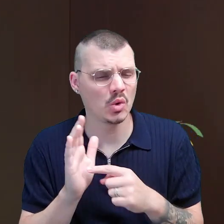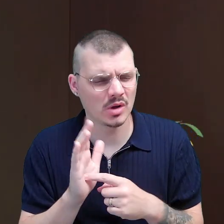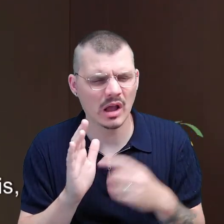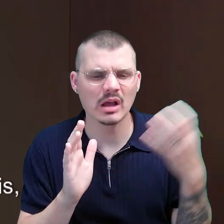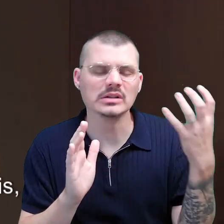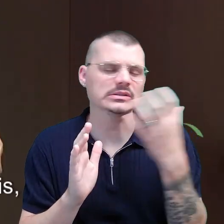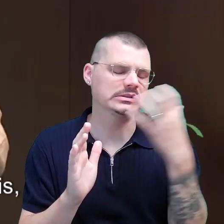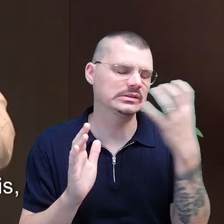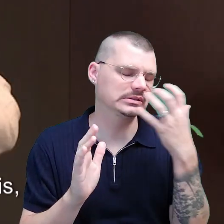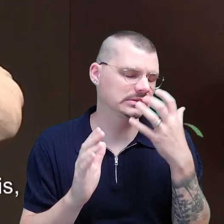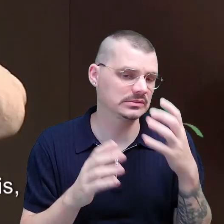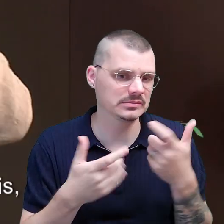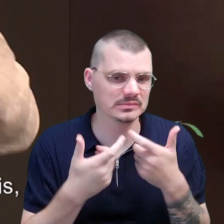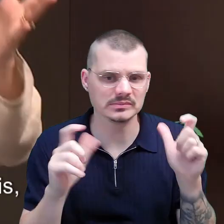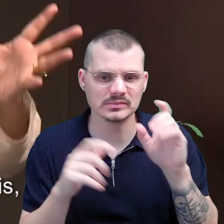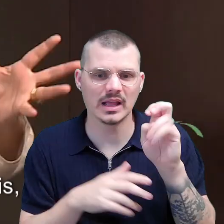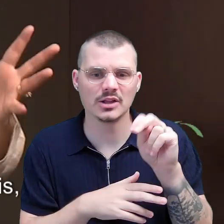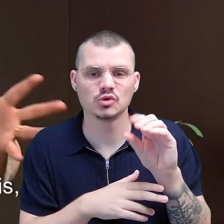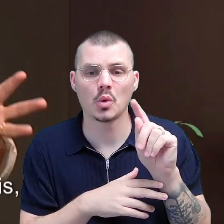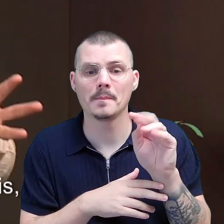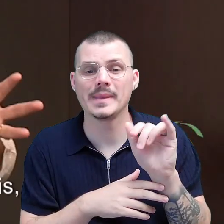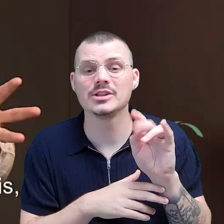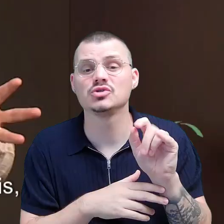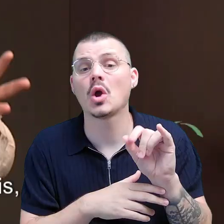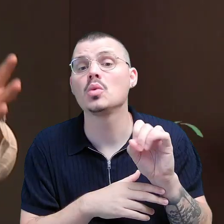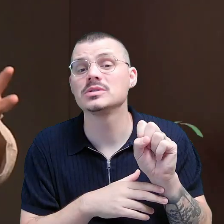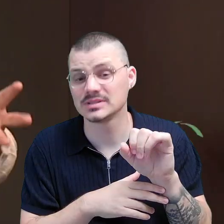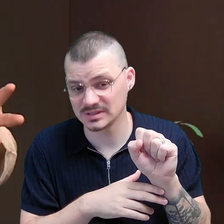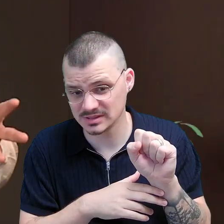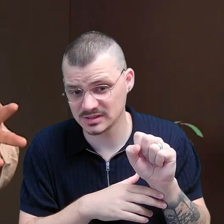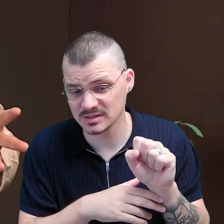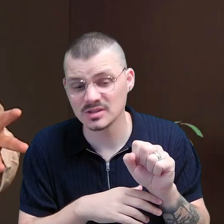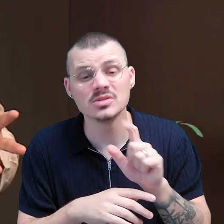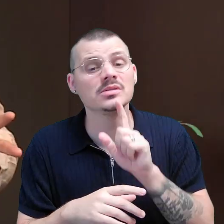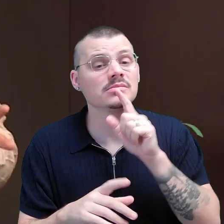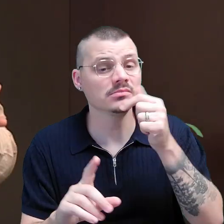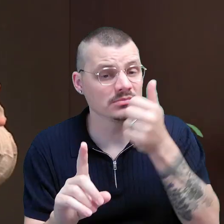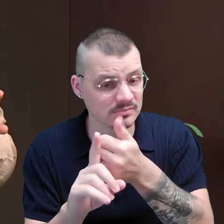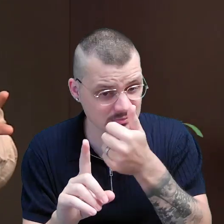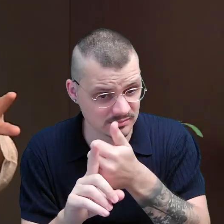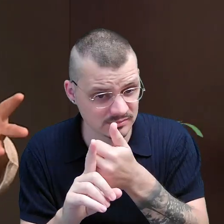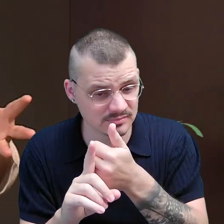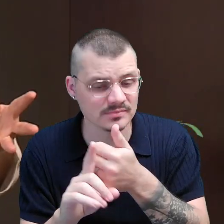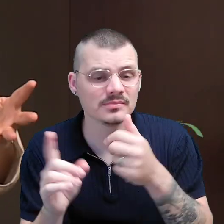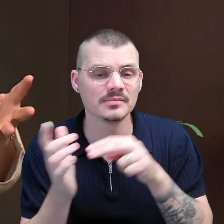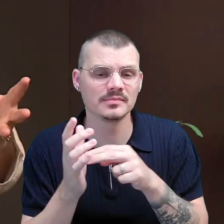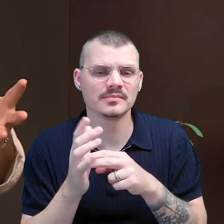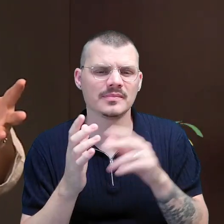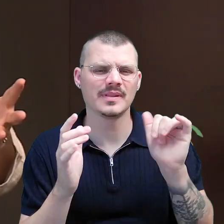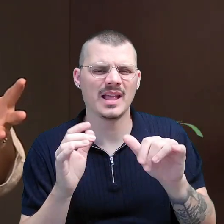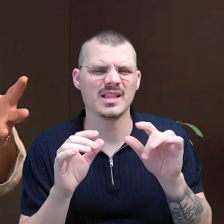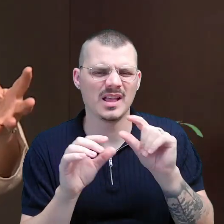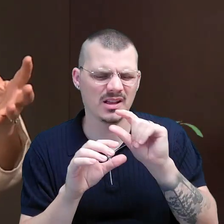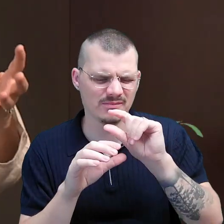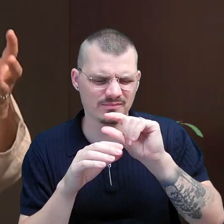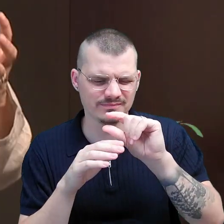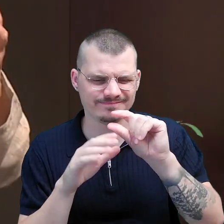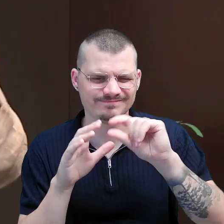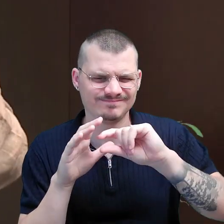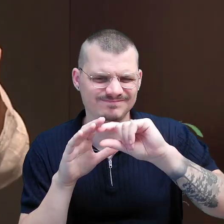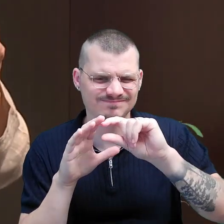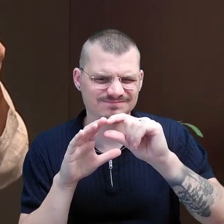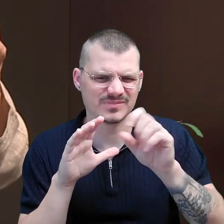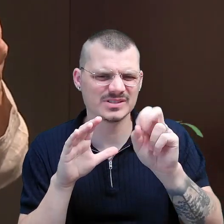showed just incredible amounts of endometriosis, which, as you know, is the kind